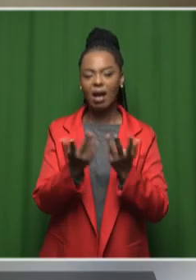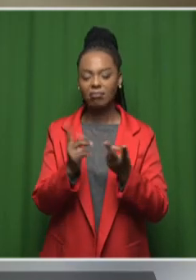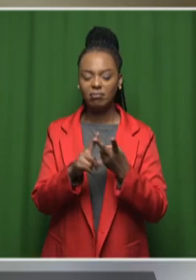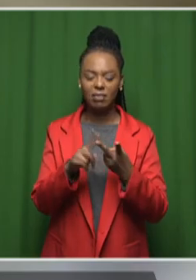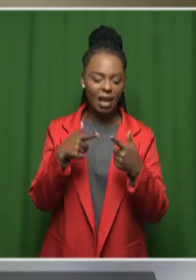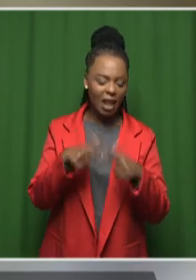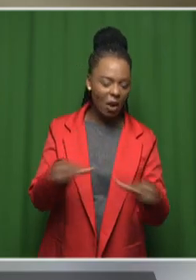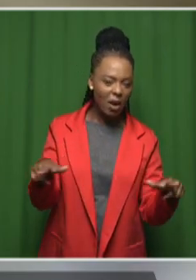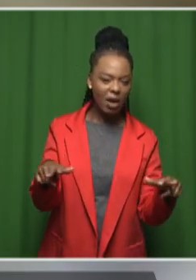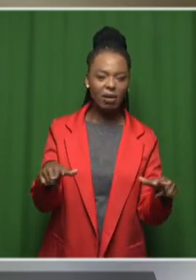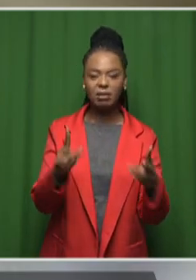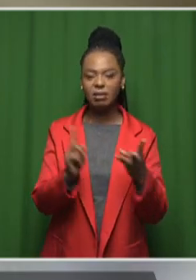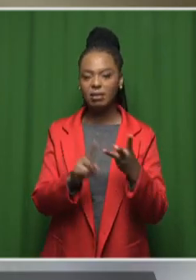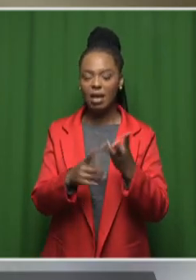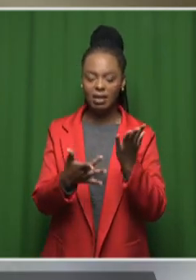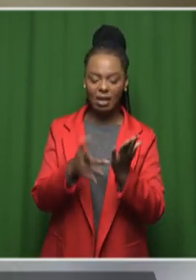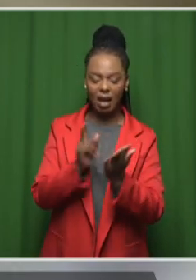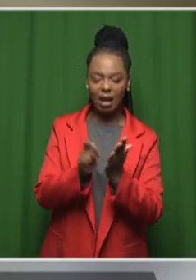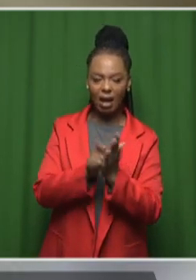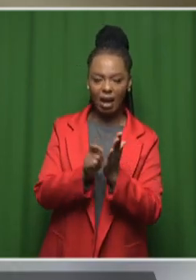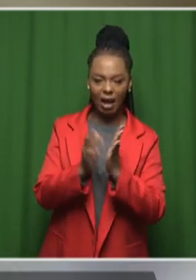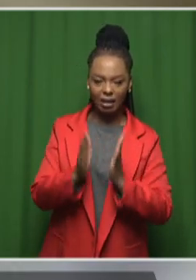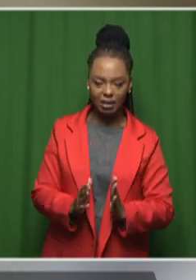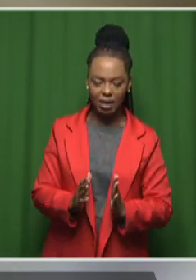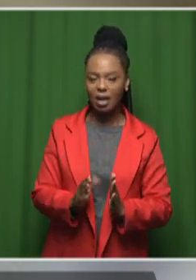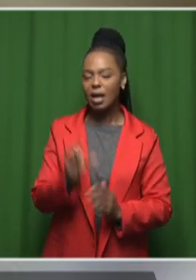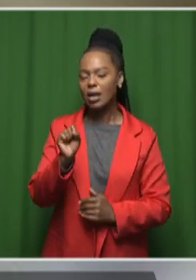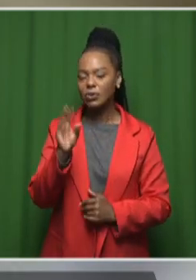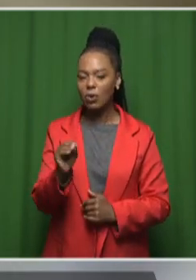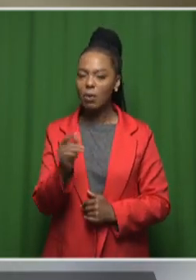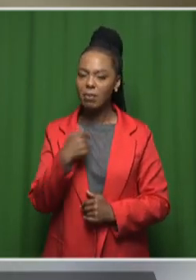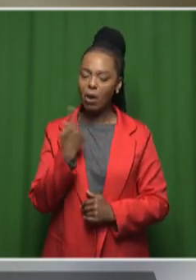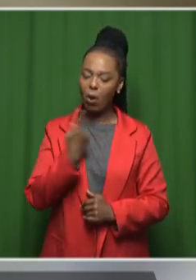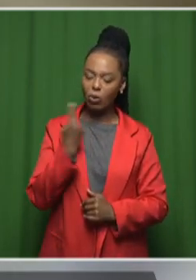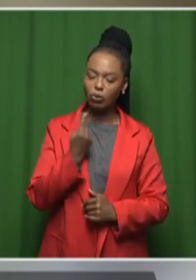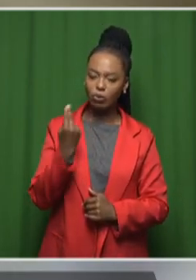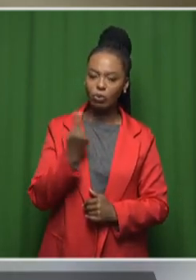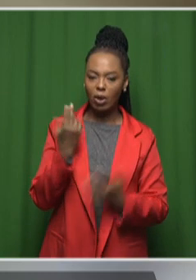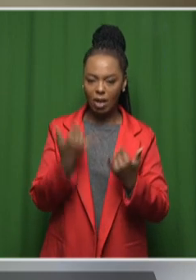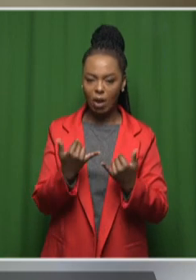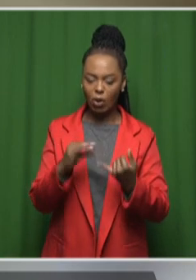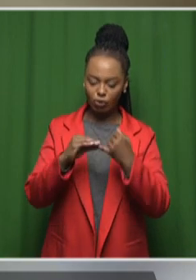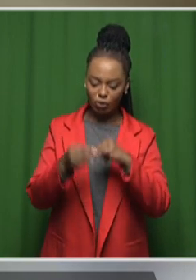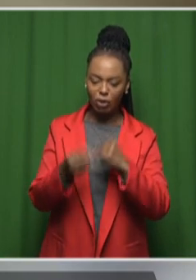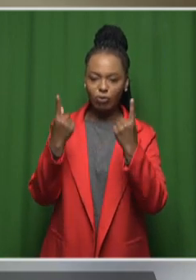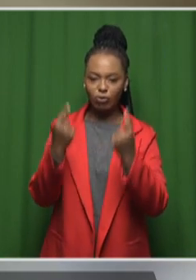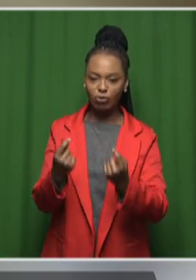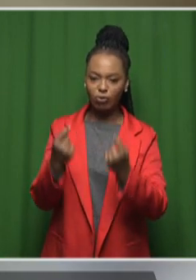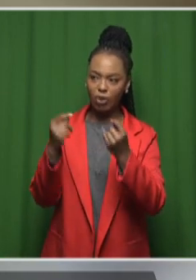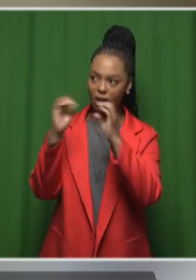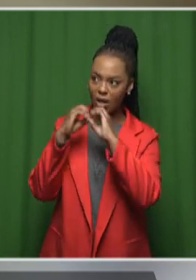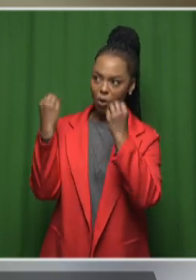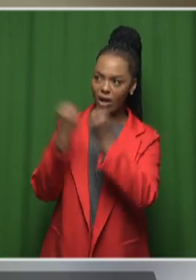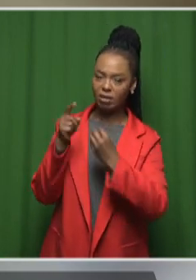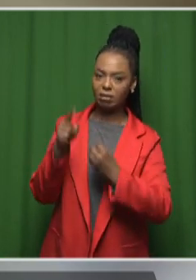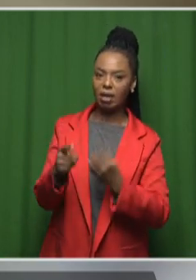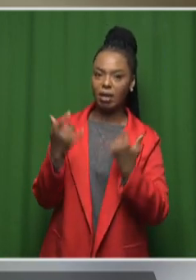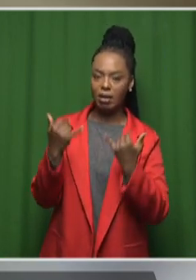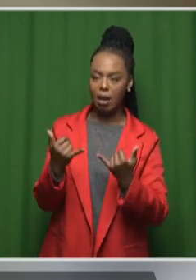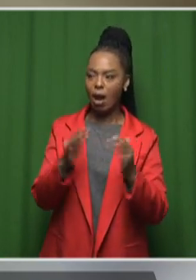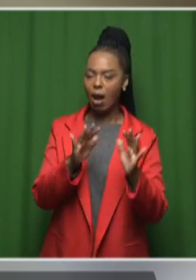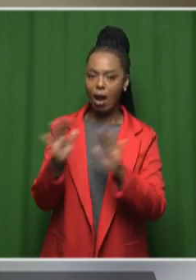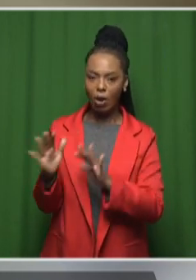as a technical writer. And what really drew me to Botlhale was more so what they were trying to do in the industry and what their mission